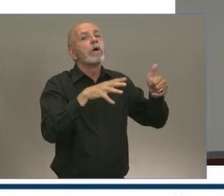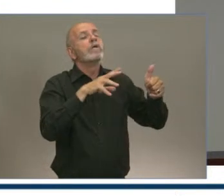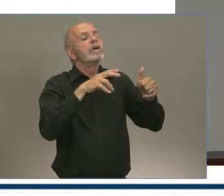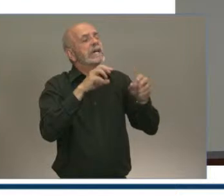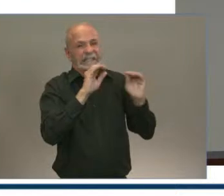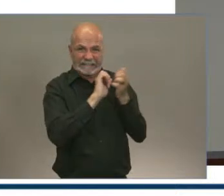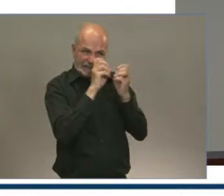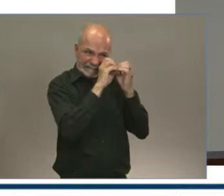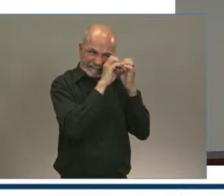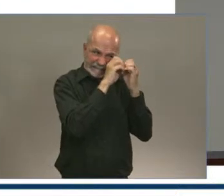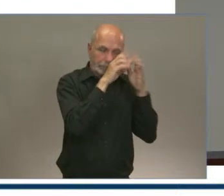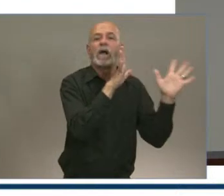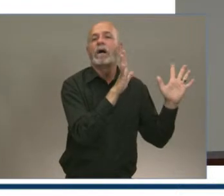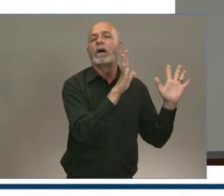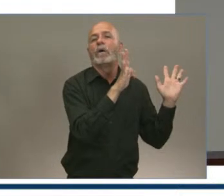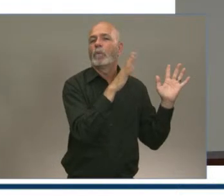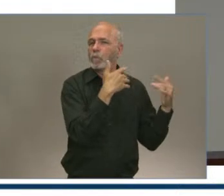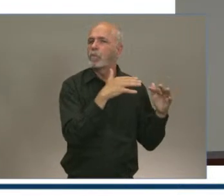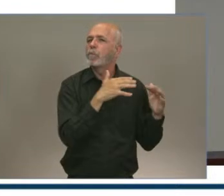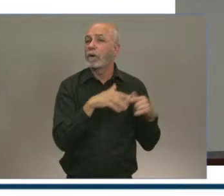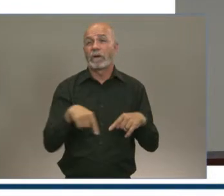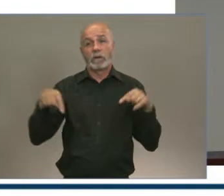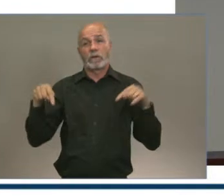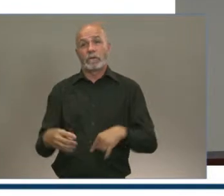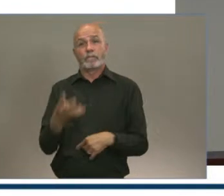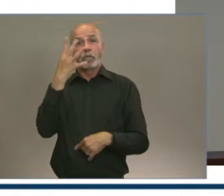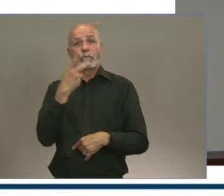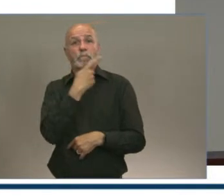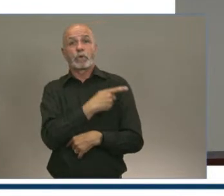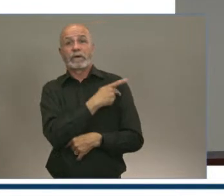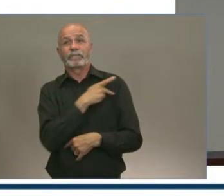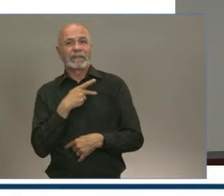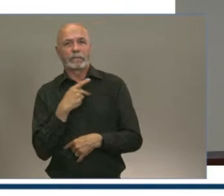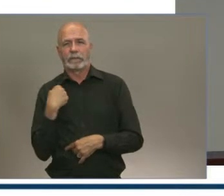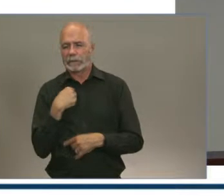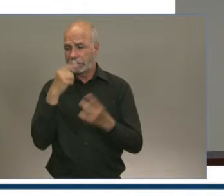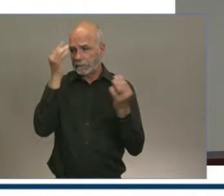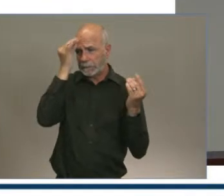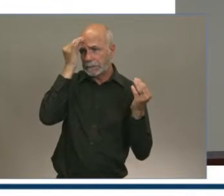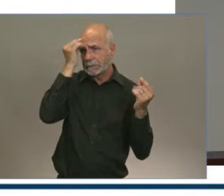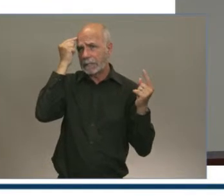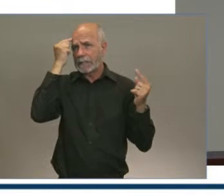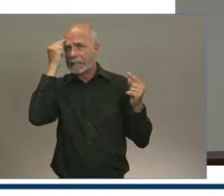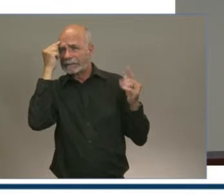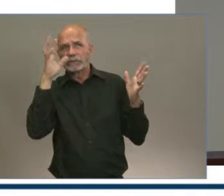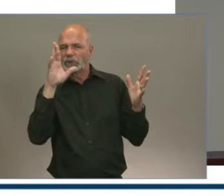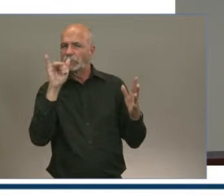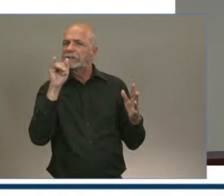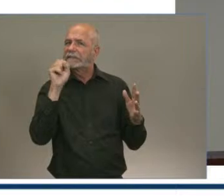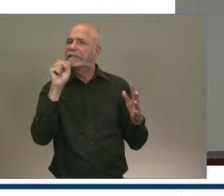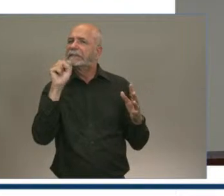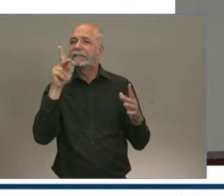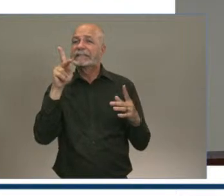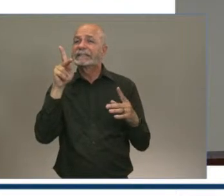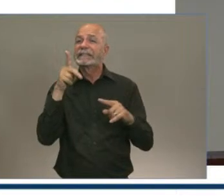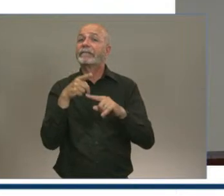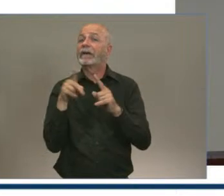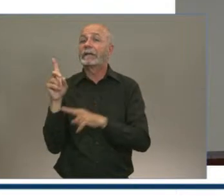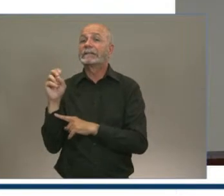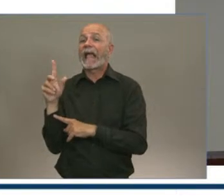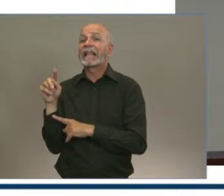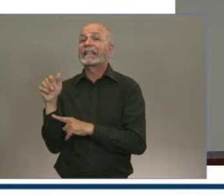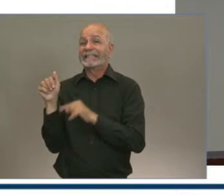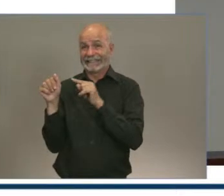So as Atlantic Canadians, we need to continue to be very cognizant about the risks from the Delta variant coming